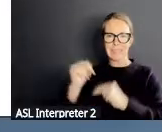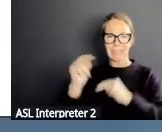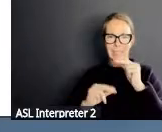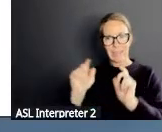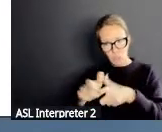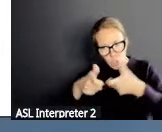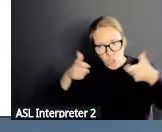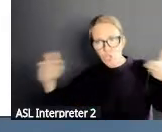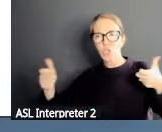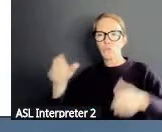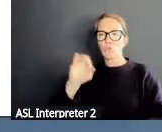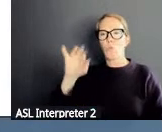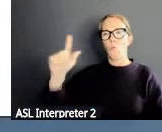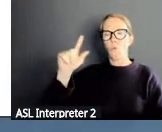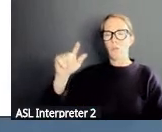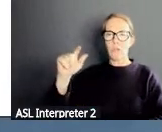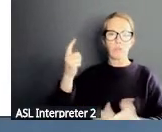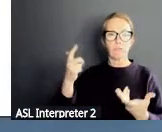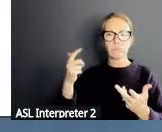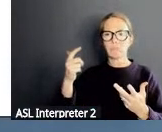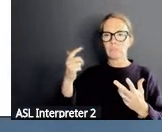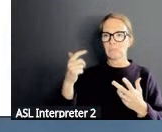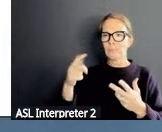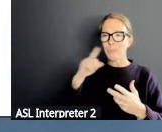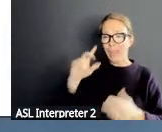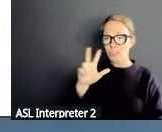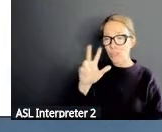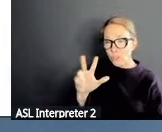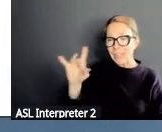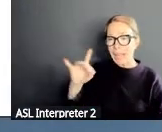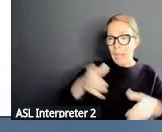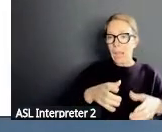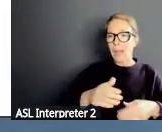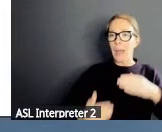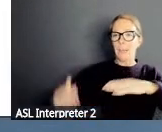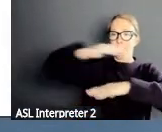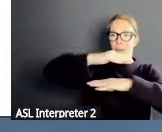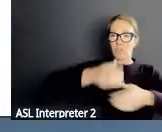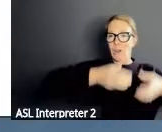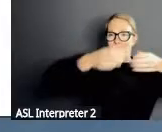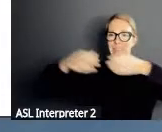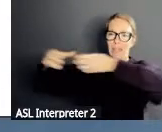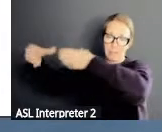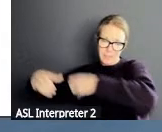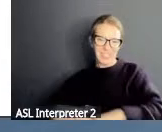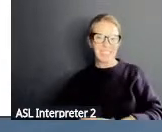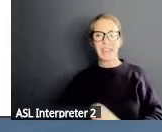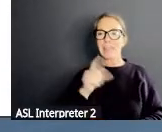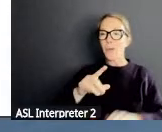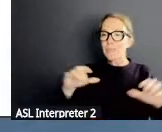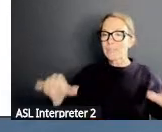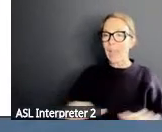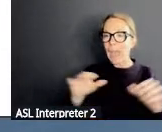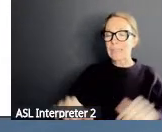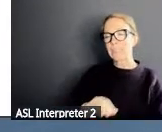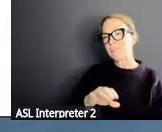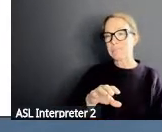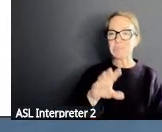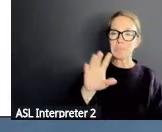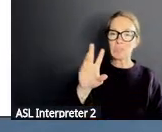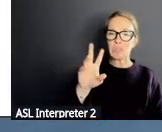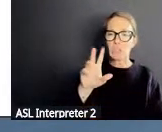storage facility with 38 above-ground tanks. The facility was active between 1930 and 2019 when it